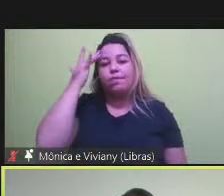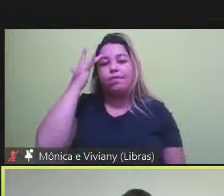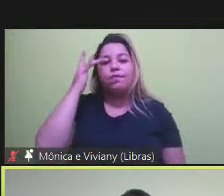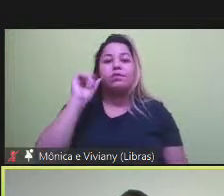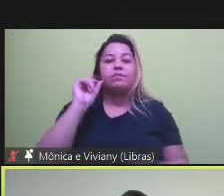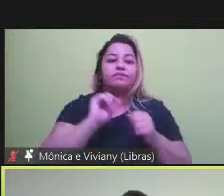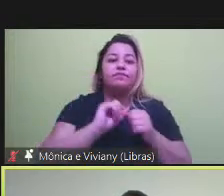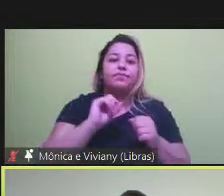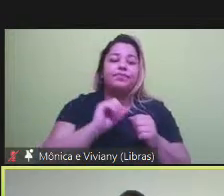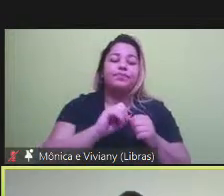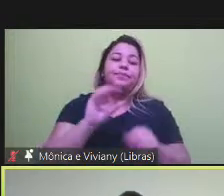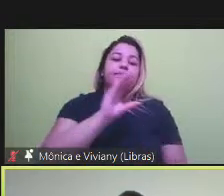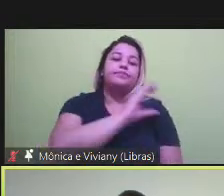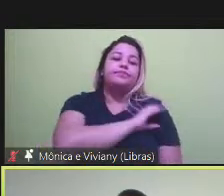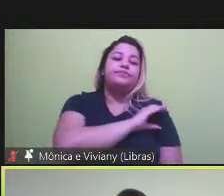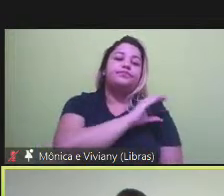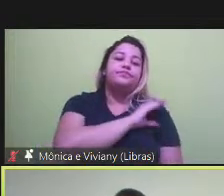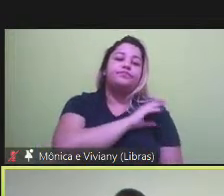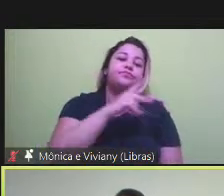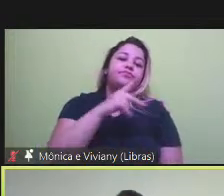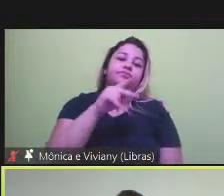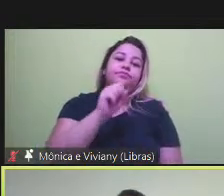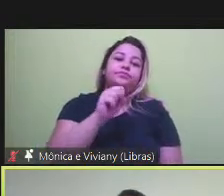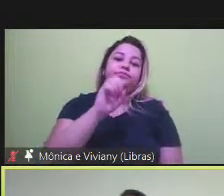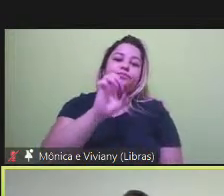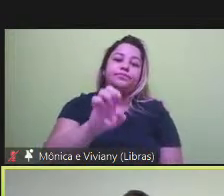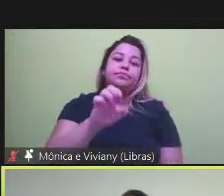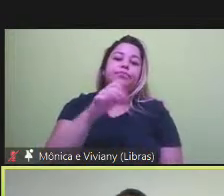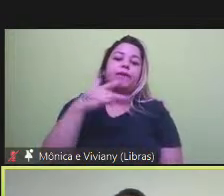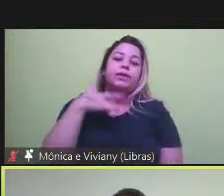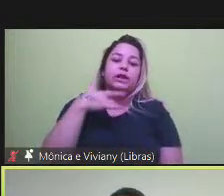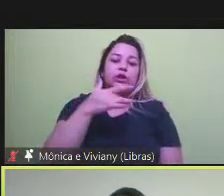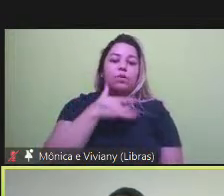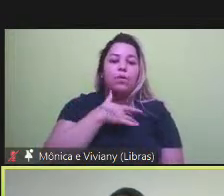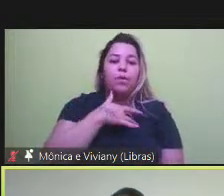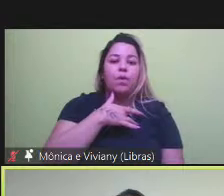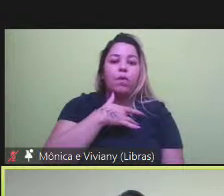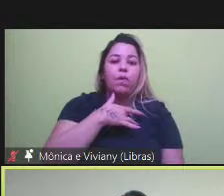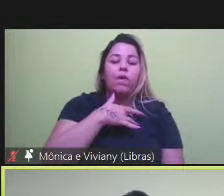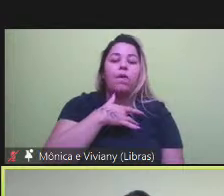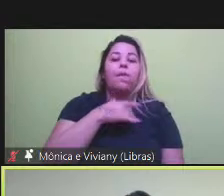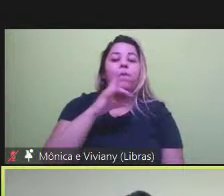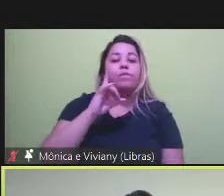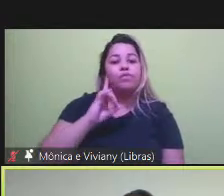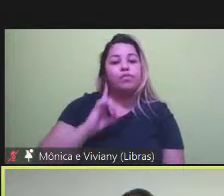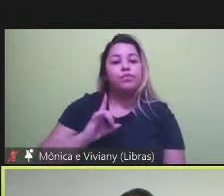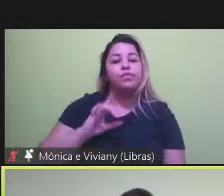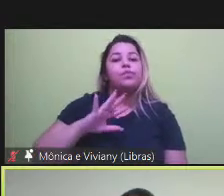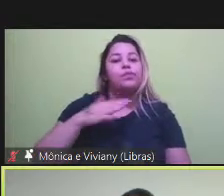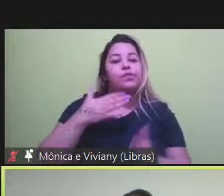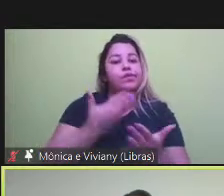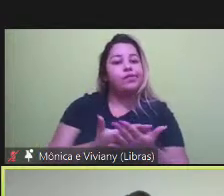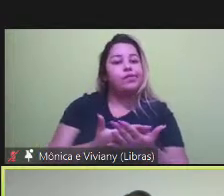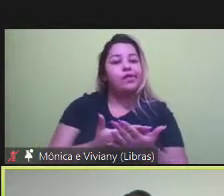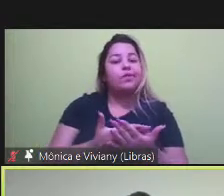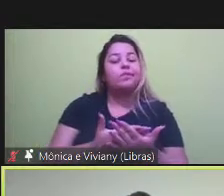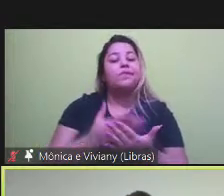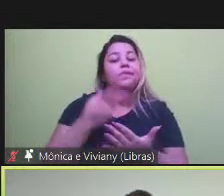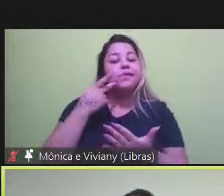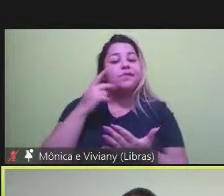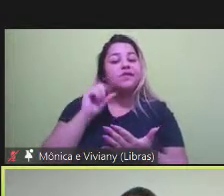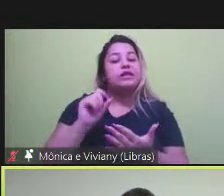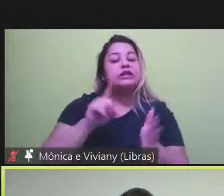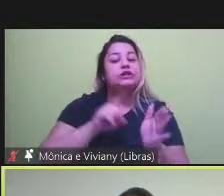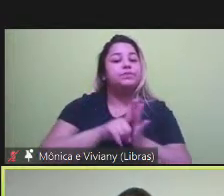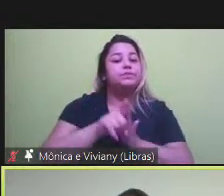So this was performed between the coordinator of PSE from health, in which the directors of the school, so that they would be